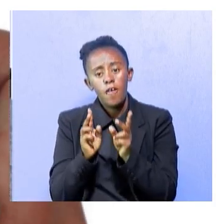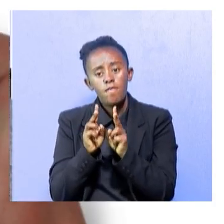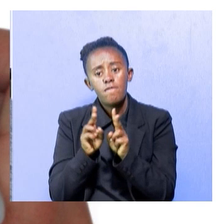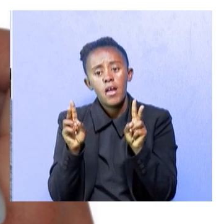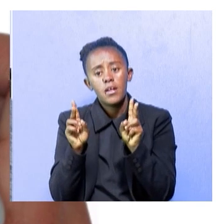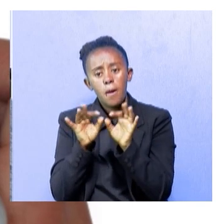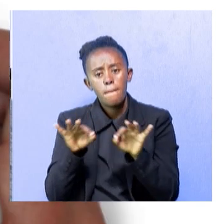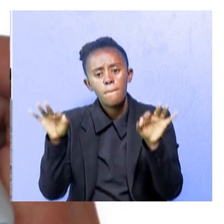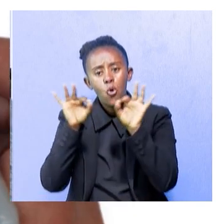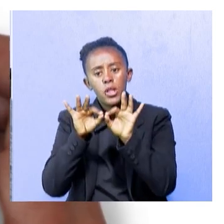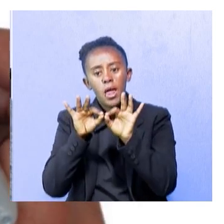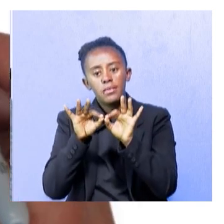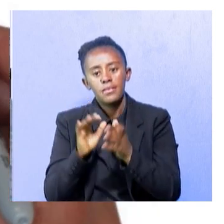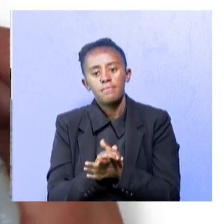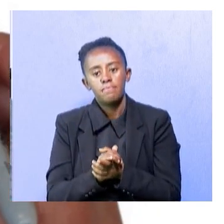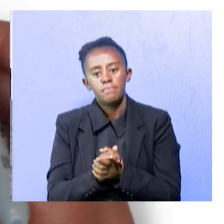Very important.